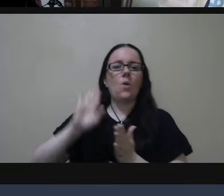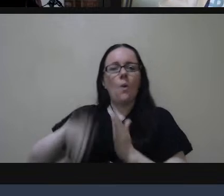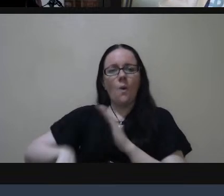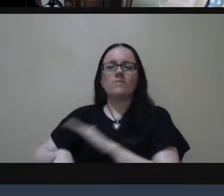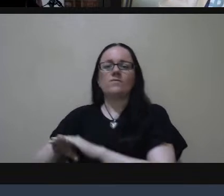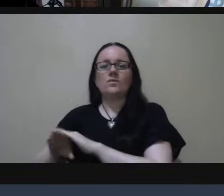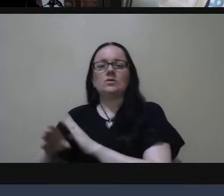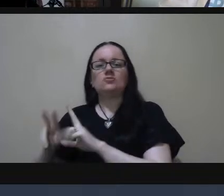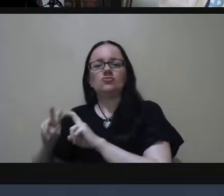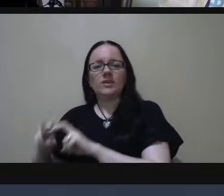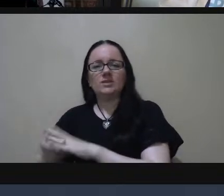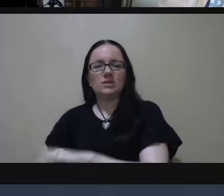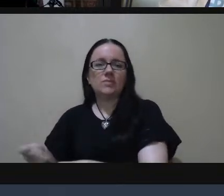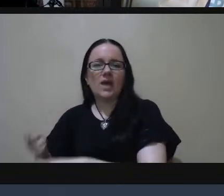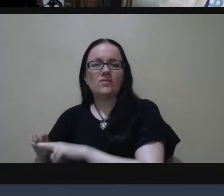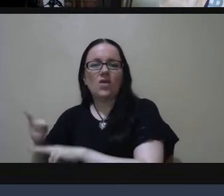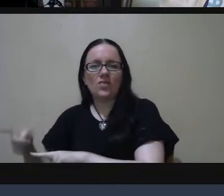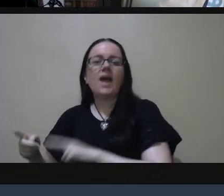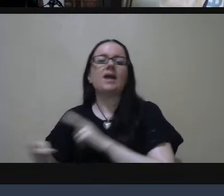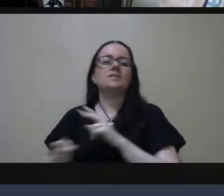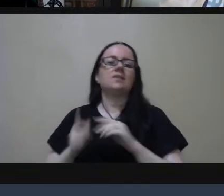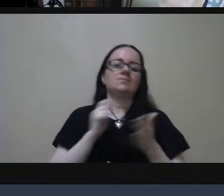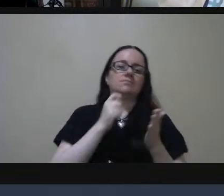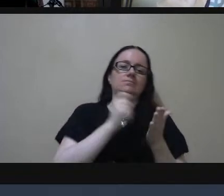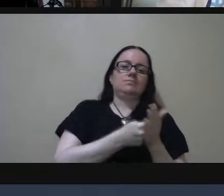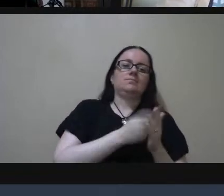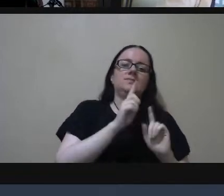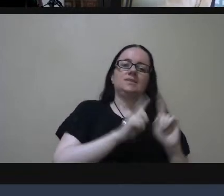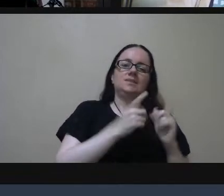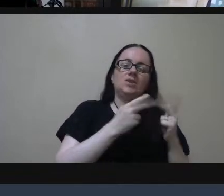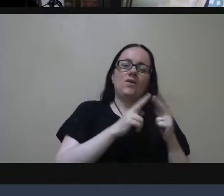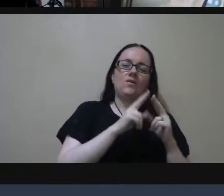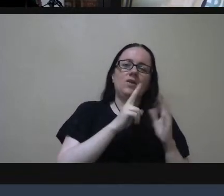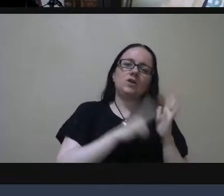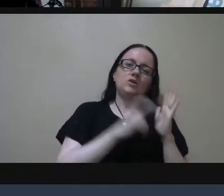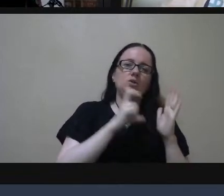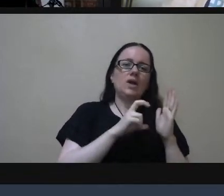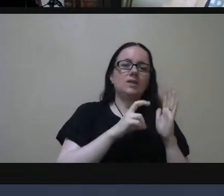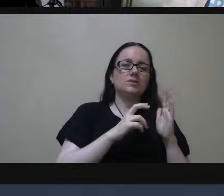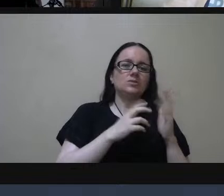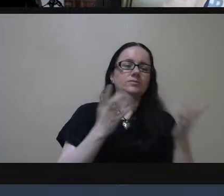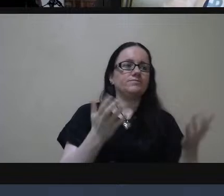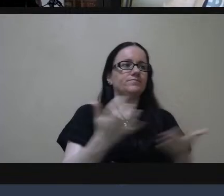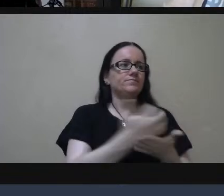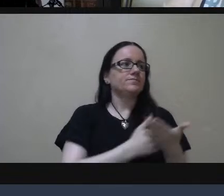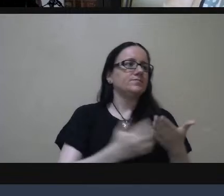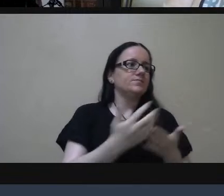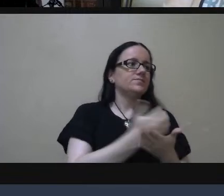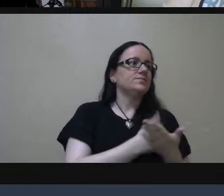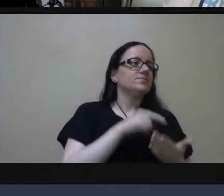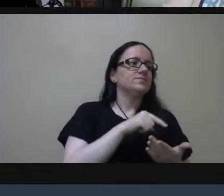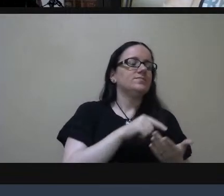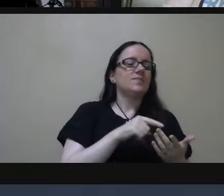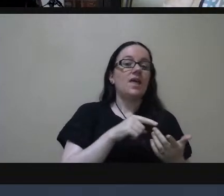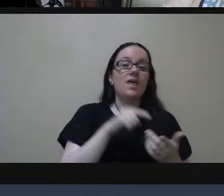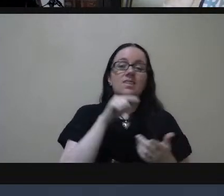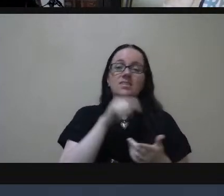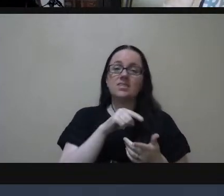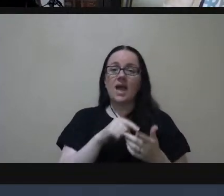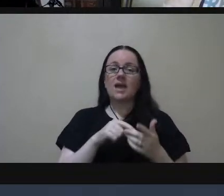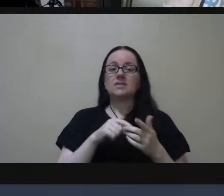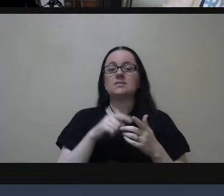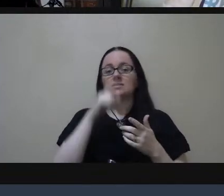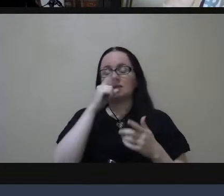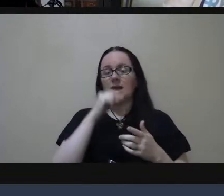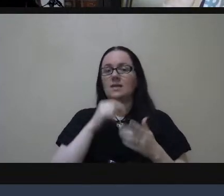into working on better outcomes, helping, produce research that is there to make sure that survivors of stroke live their